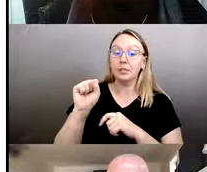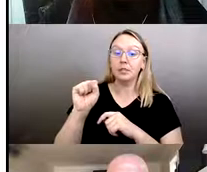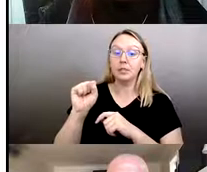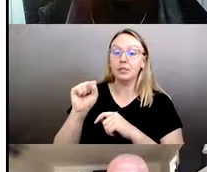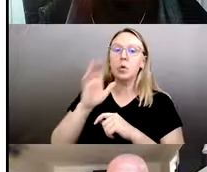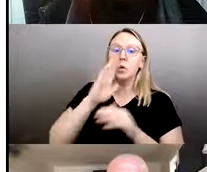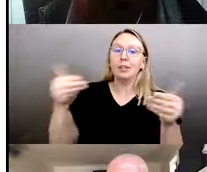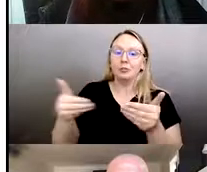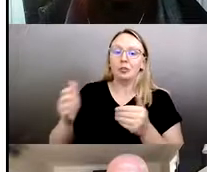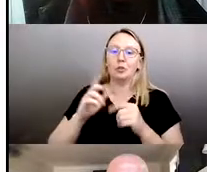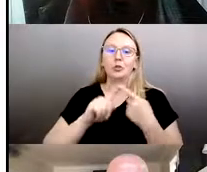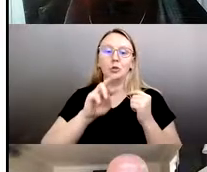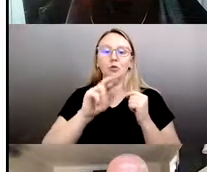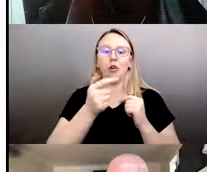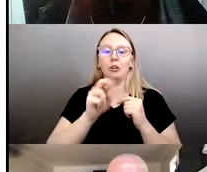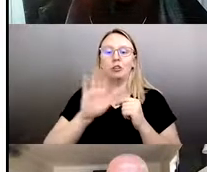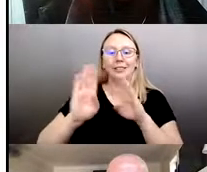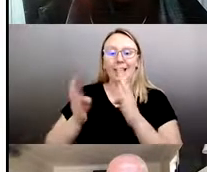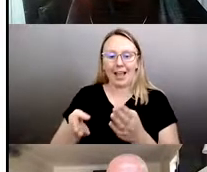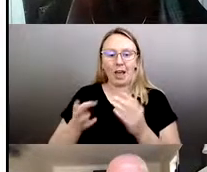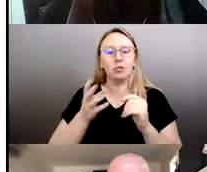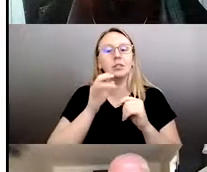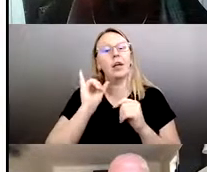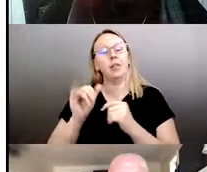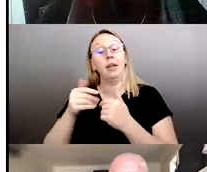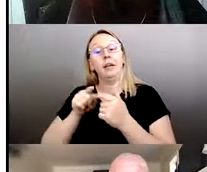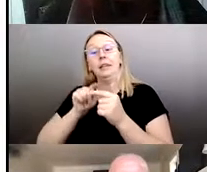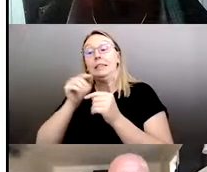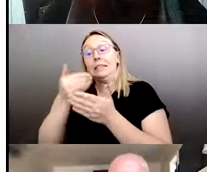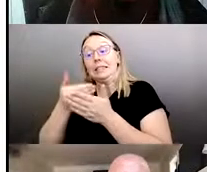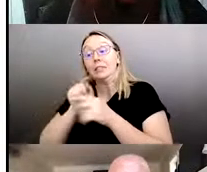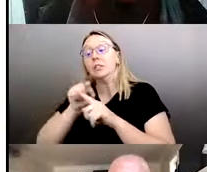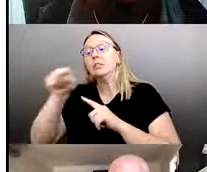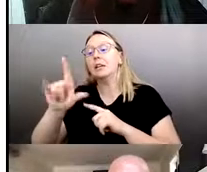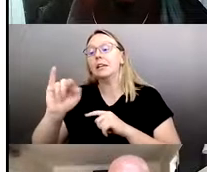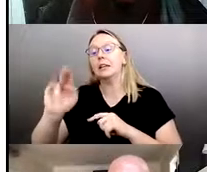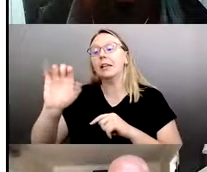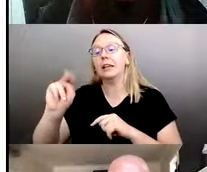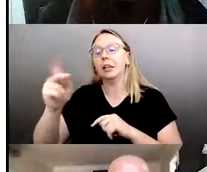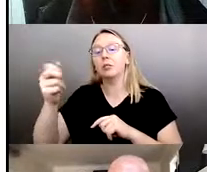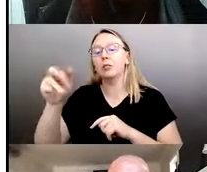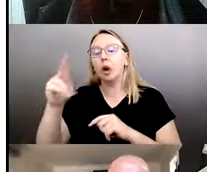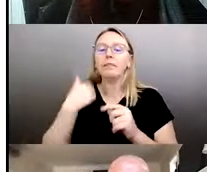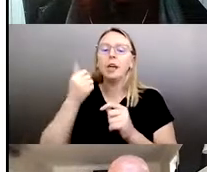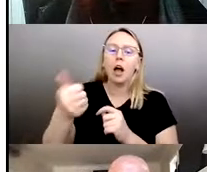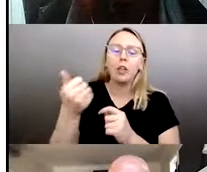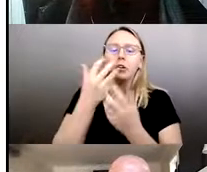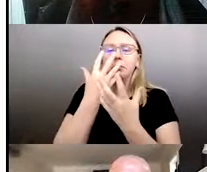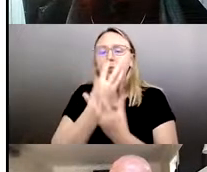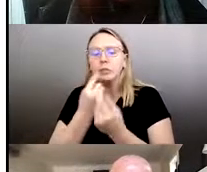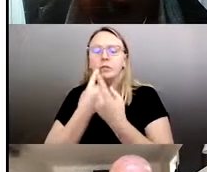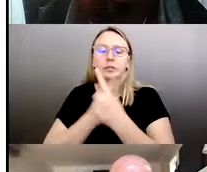wonderful neighborhood, Lincoln Park, which boasts its own varied attractions, including the famous Steppenwolf Theater,